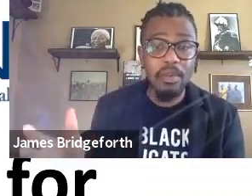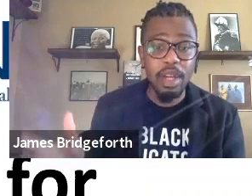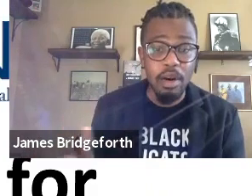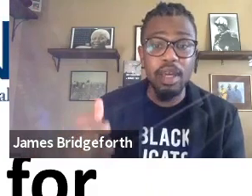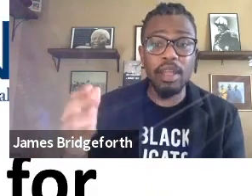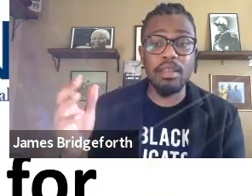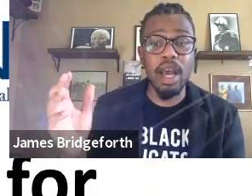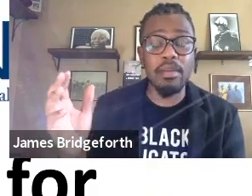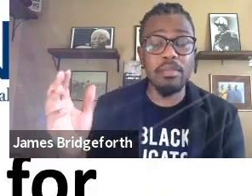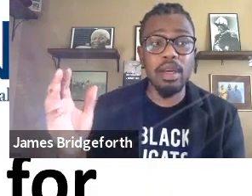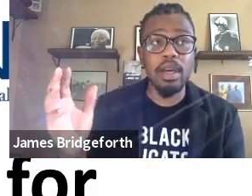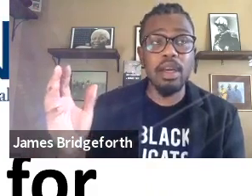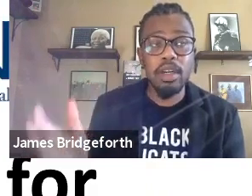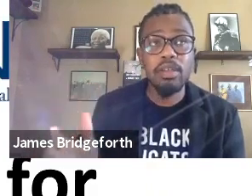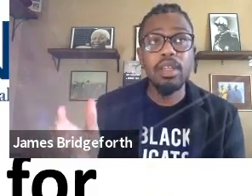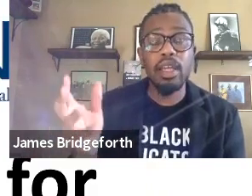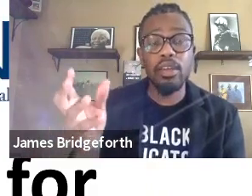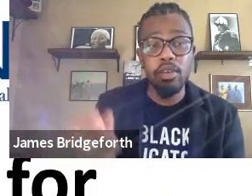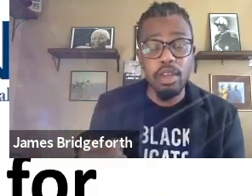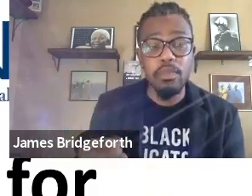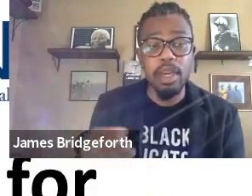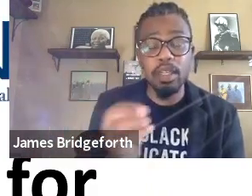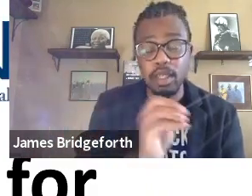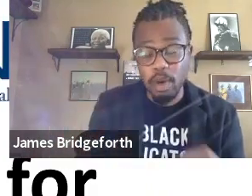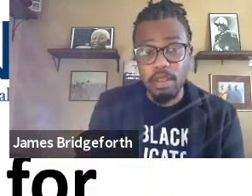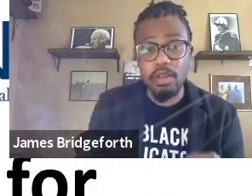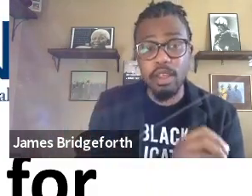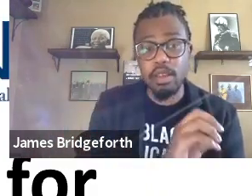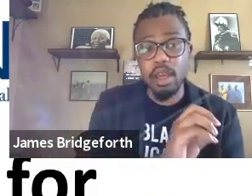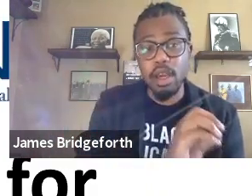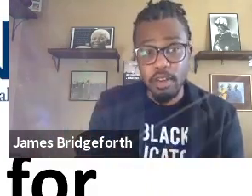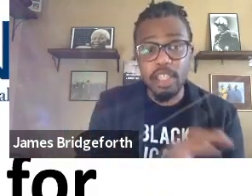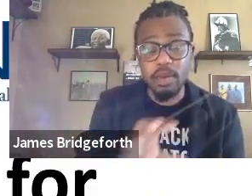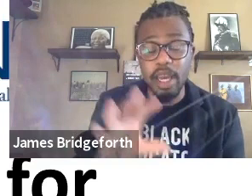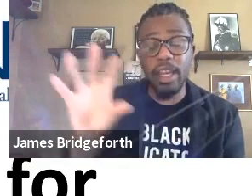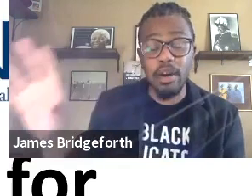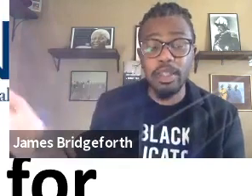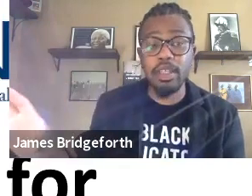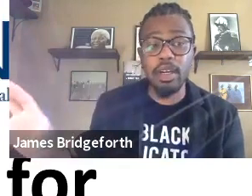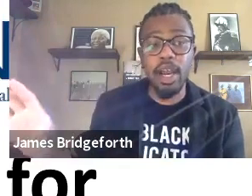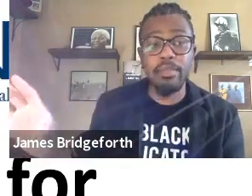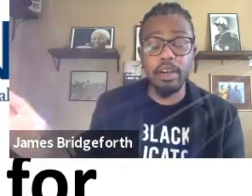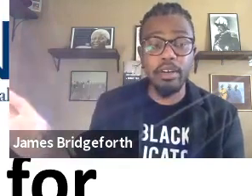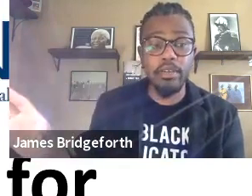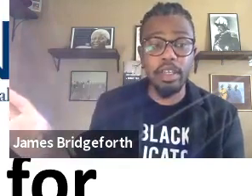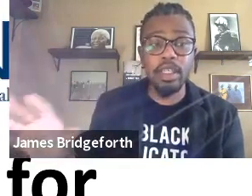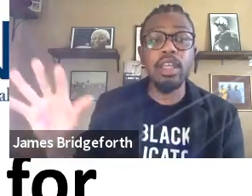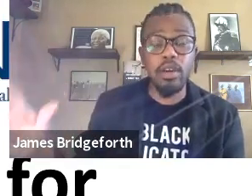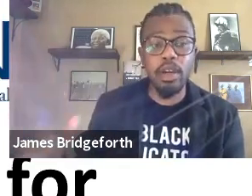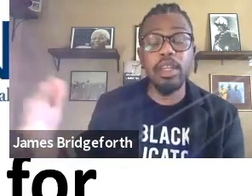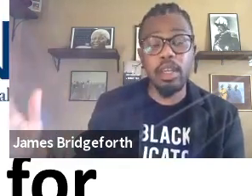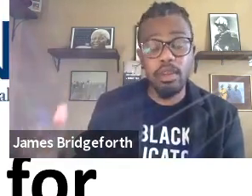And again, we know it's critical that you do this because once students graduate and they go into their career